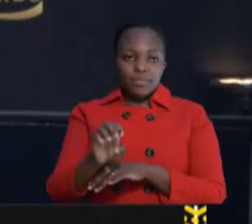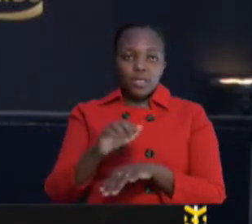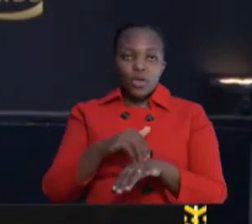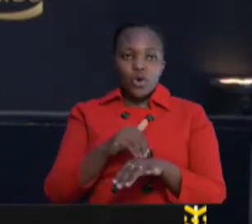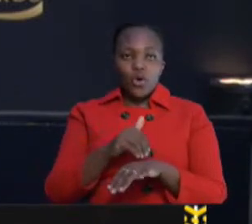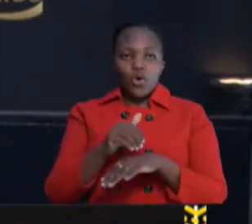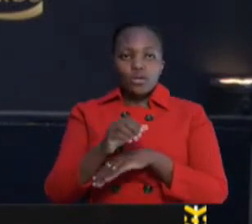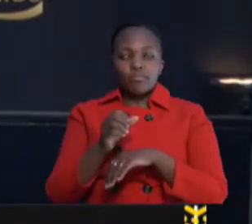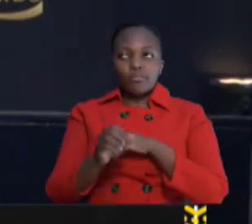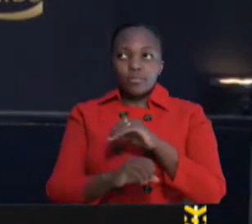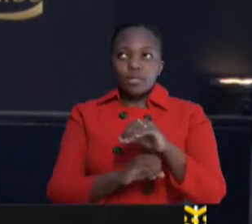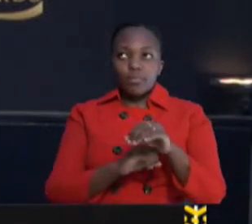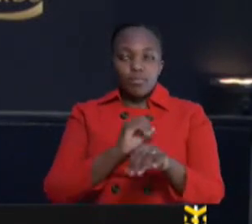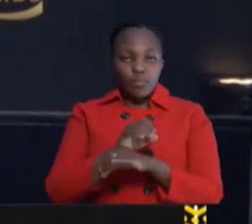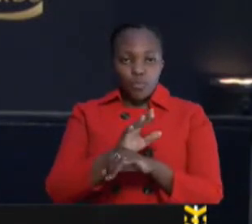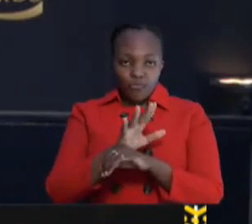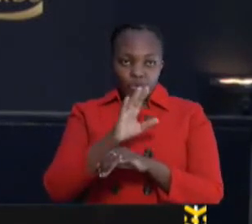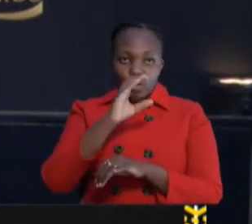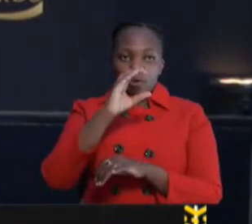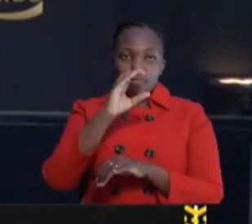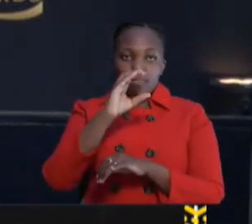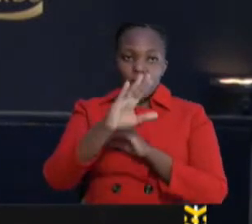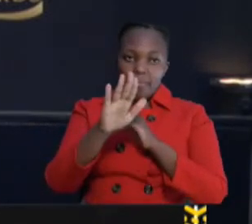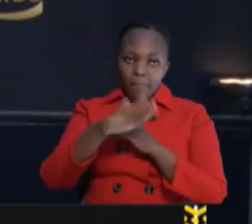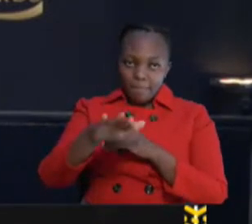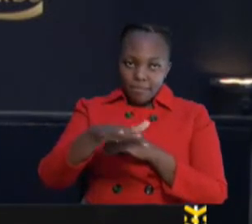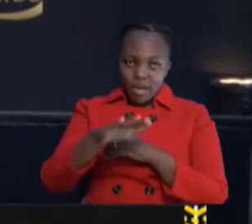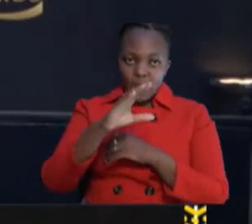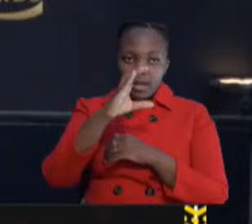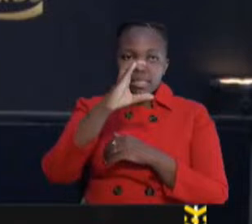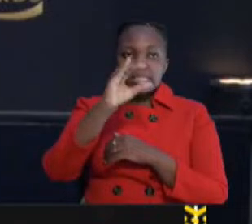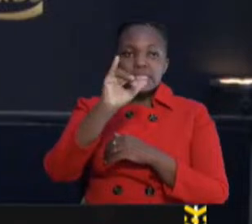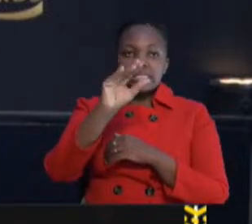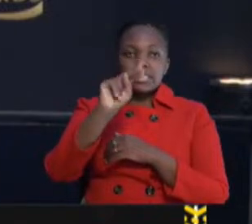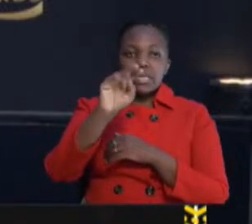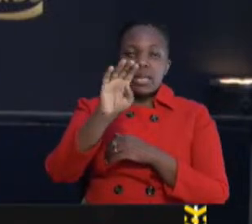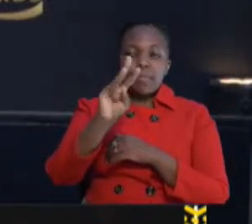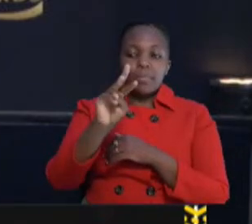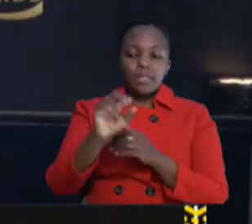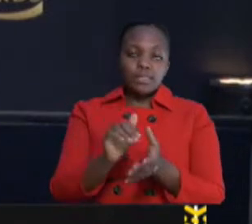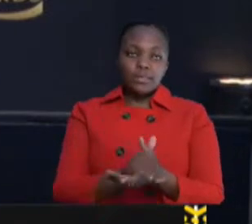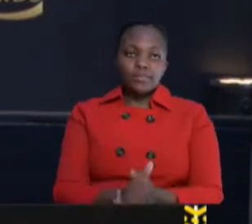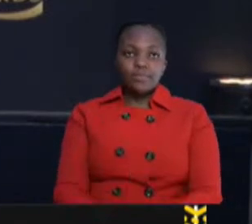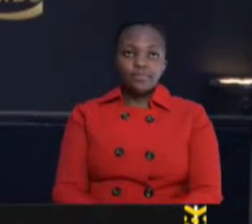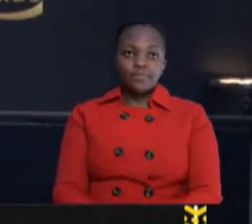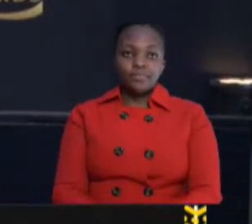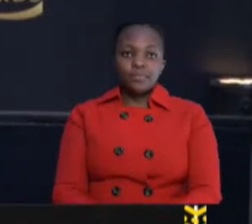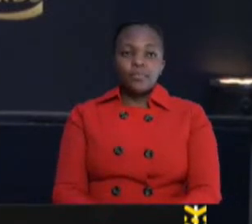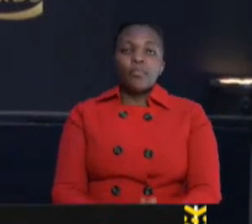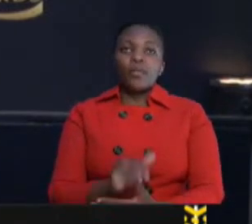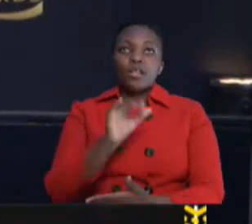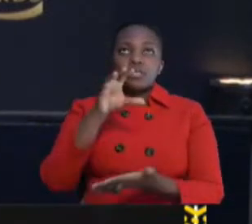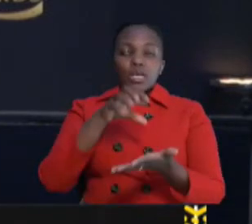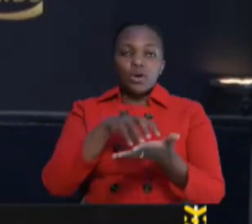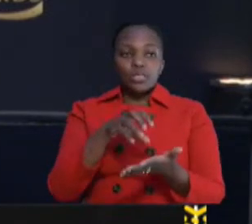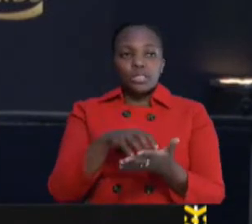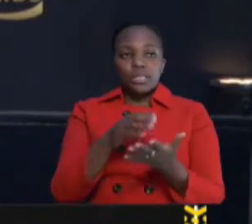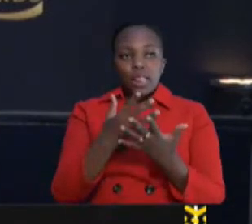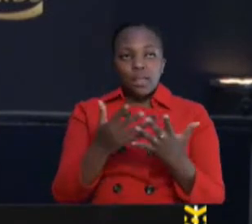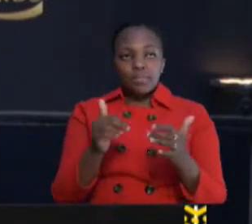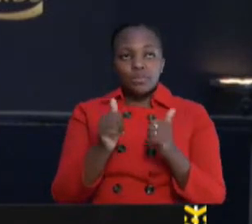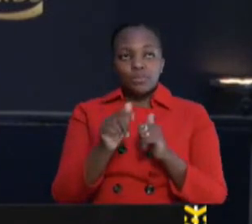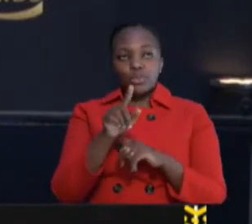fan engagement, and teasing. Those are some of like the elements, the content elements that you can use